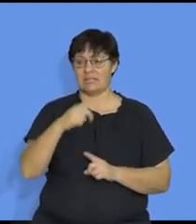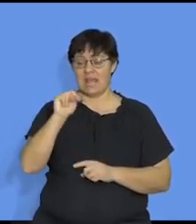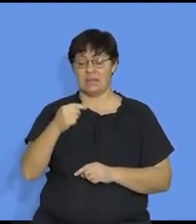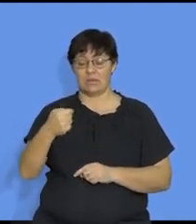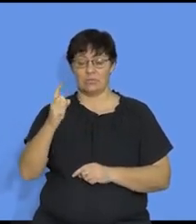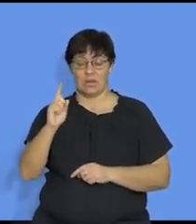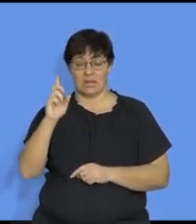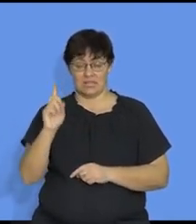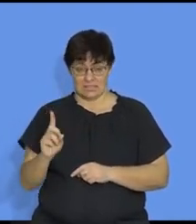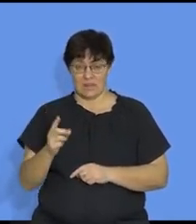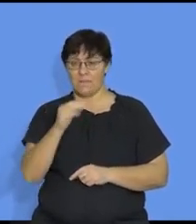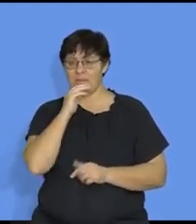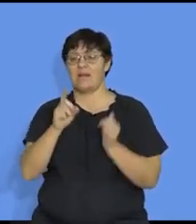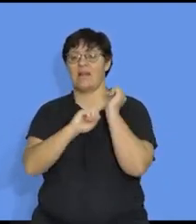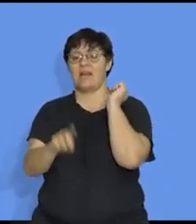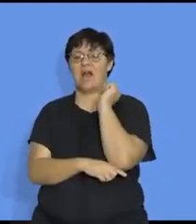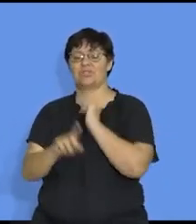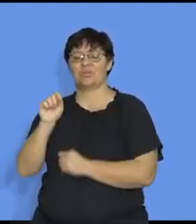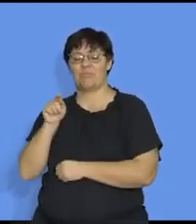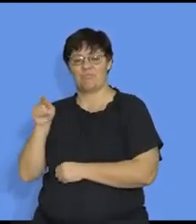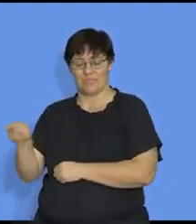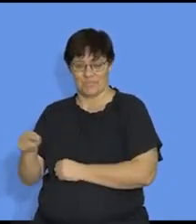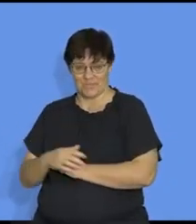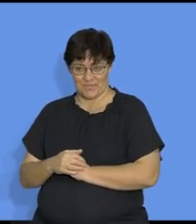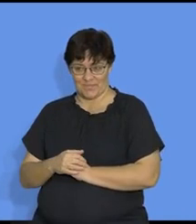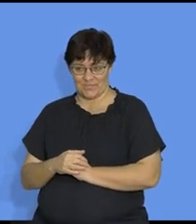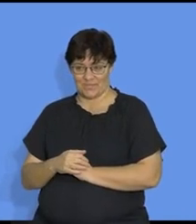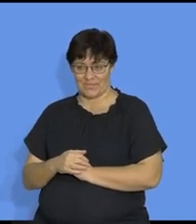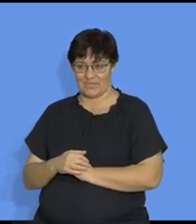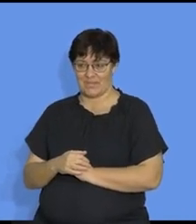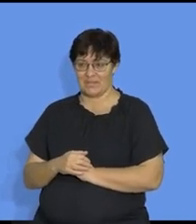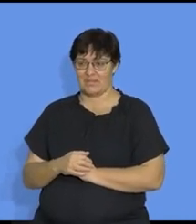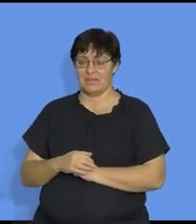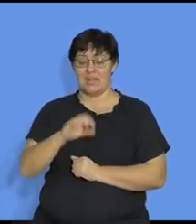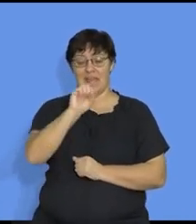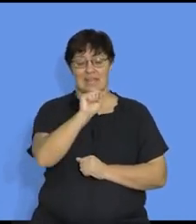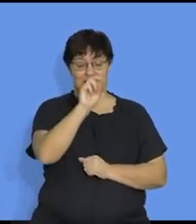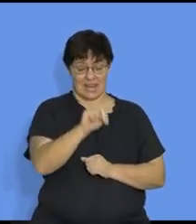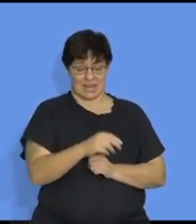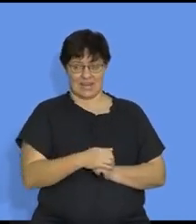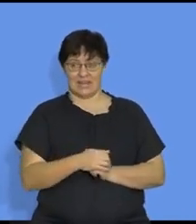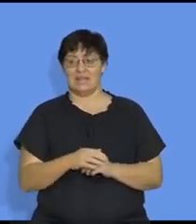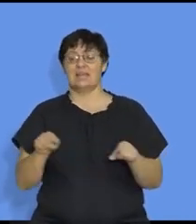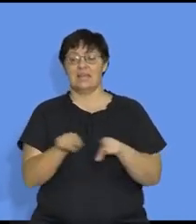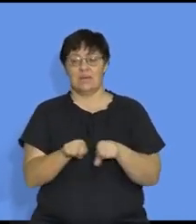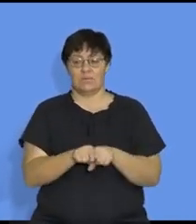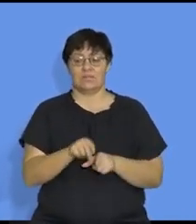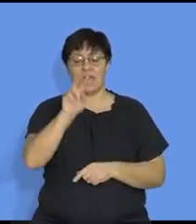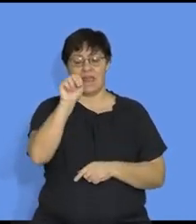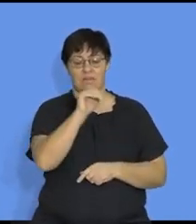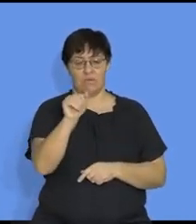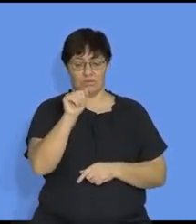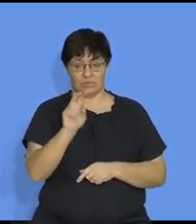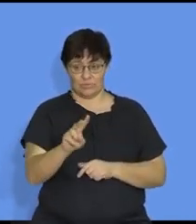1d refers to the last term of the sequence. So this means that Sn is also equal to